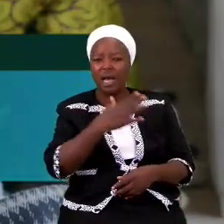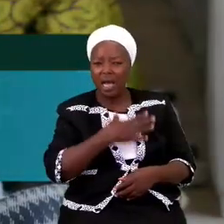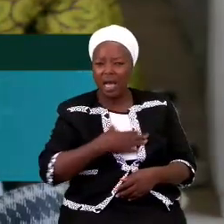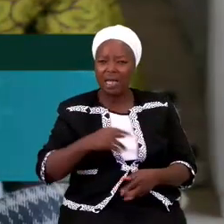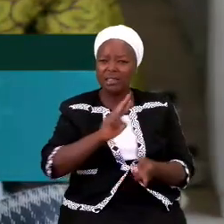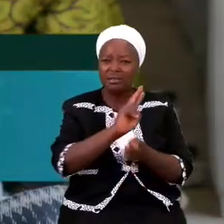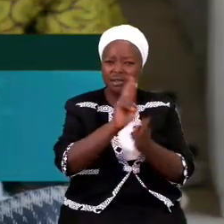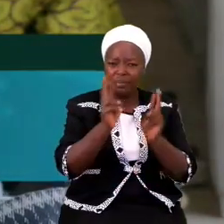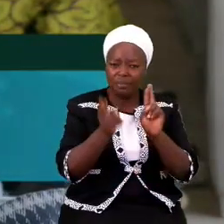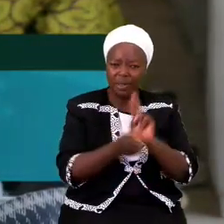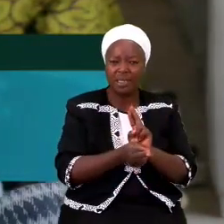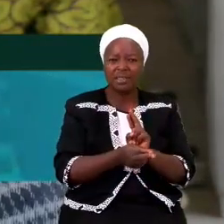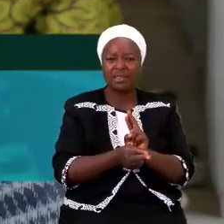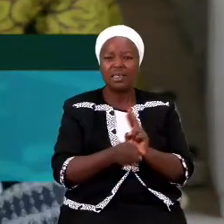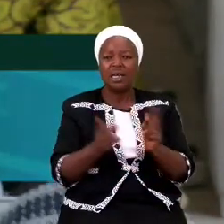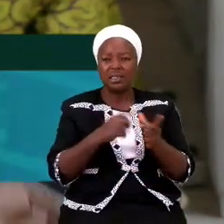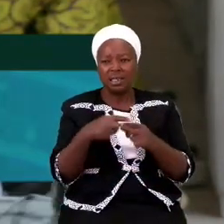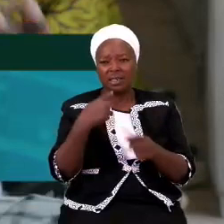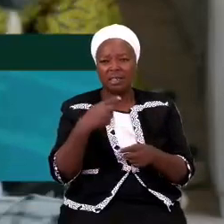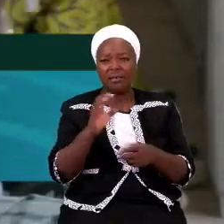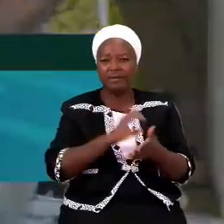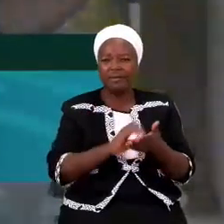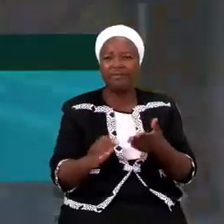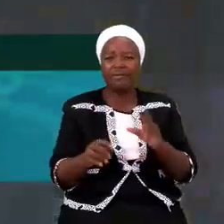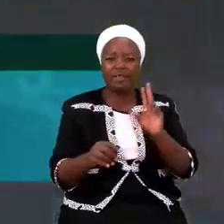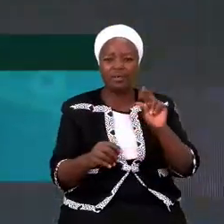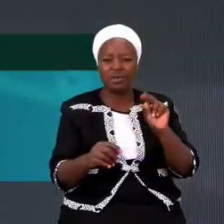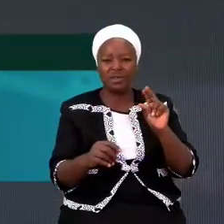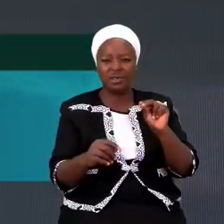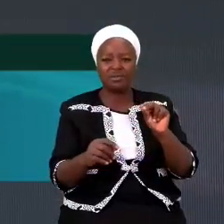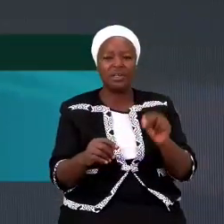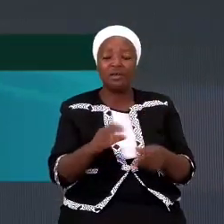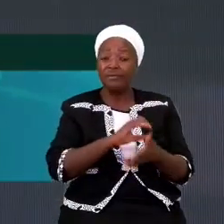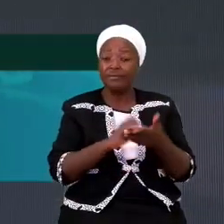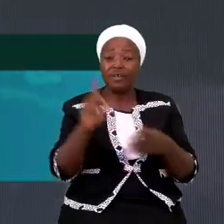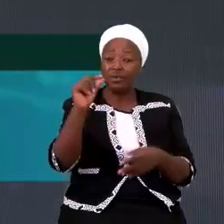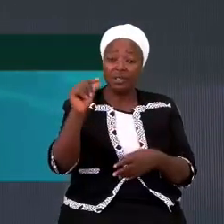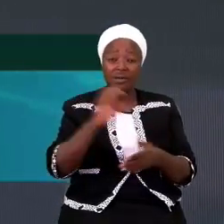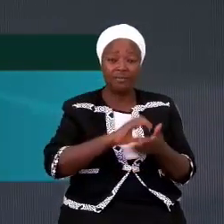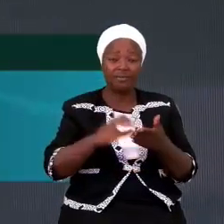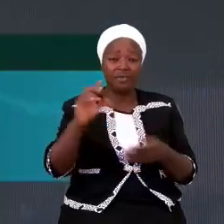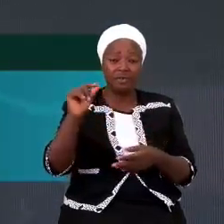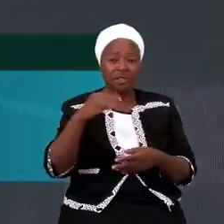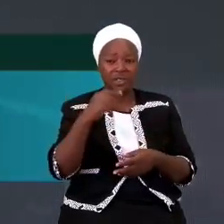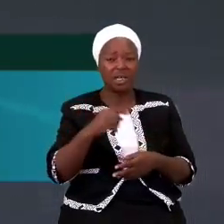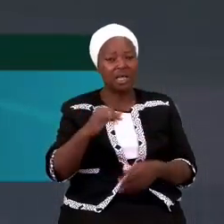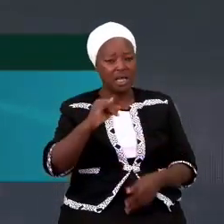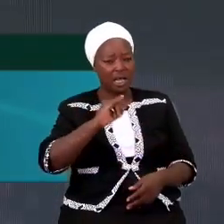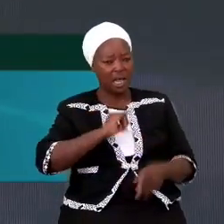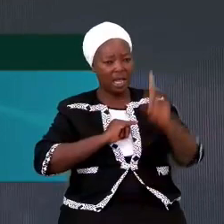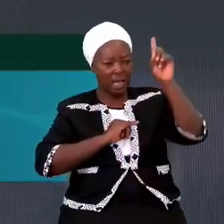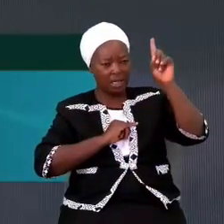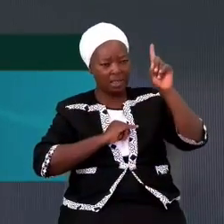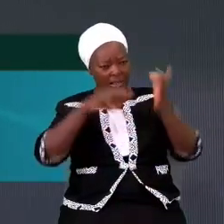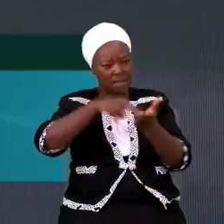I stand at the door and knock. If any man hear my voice and open